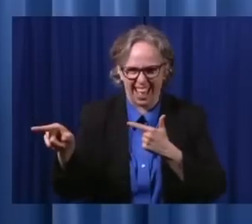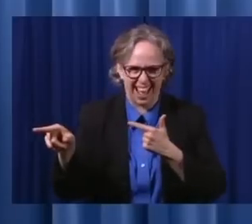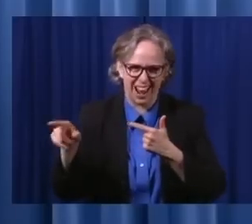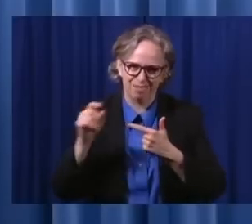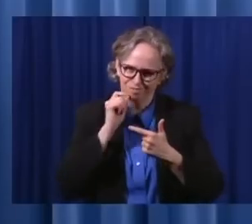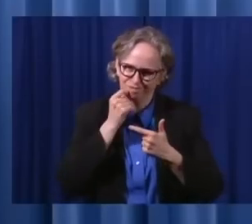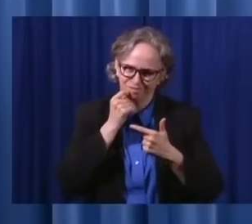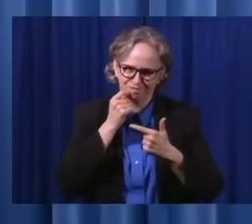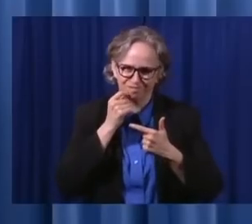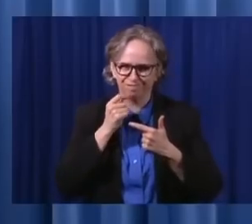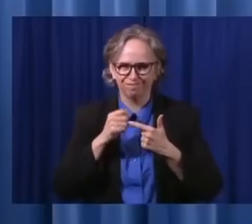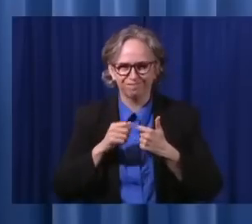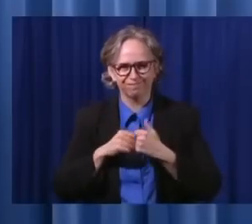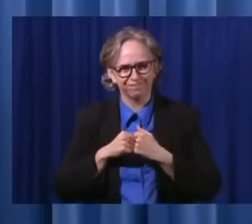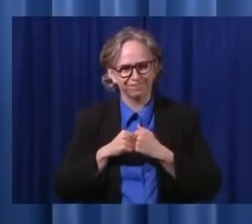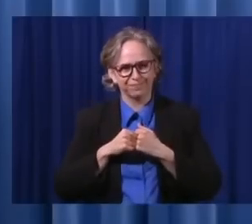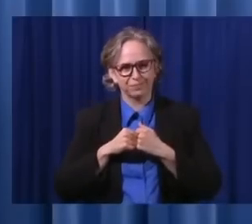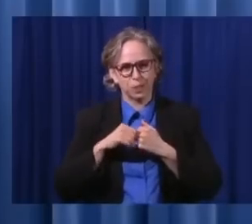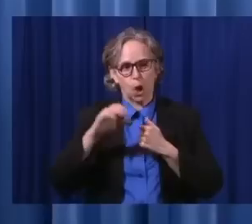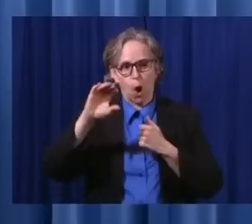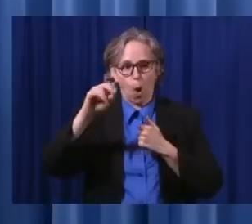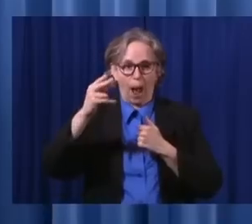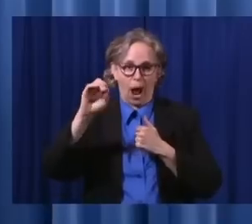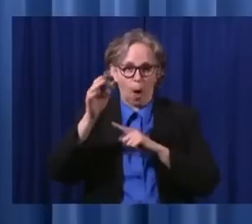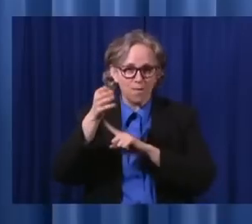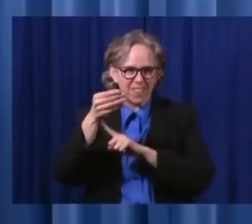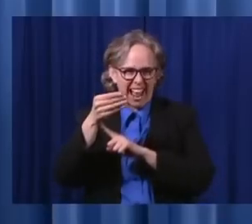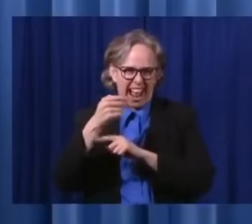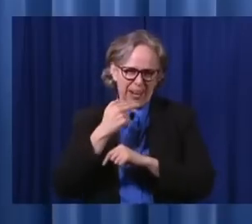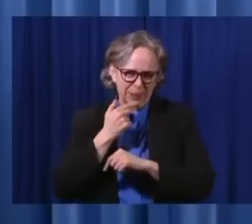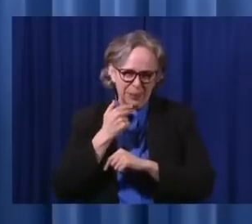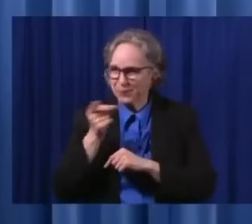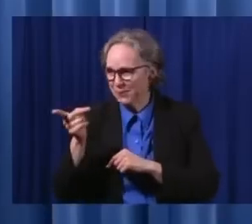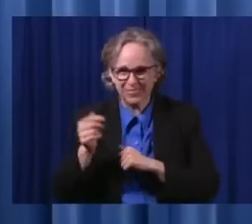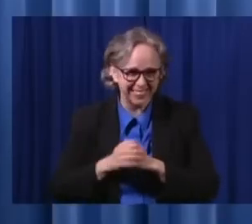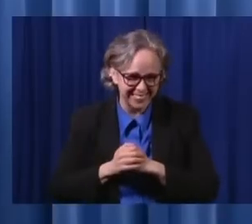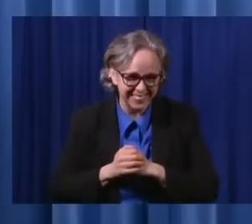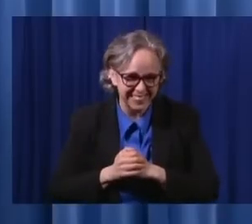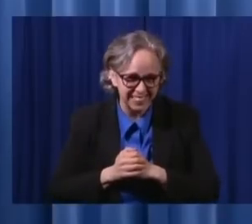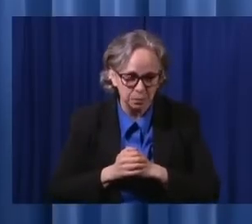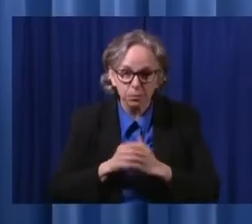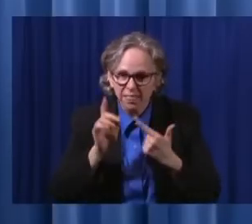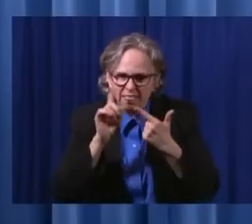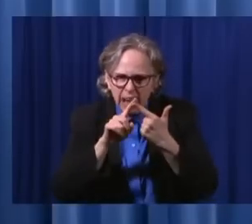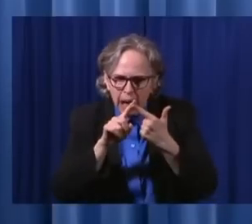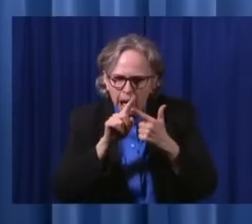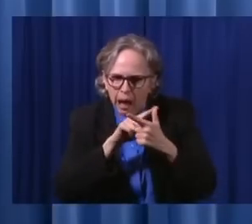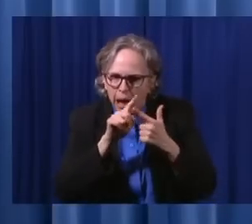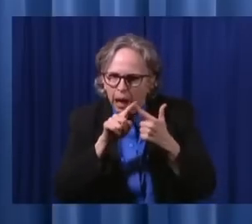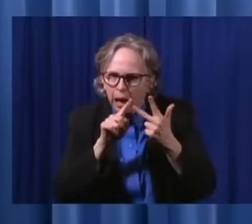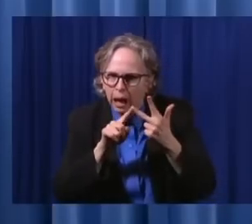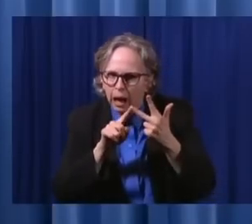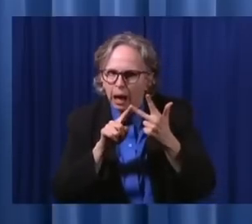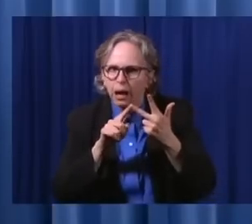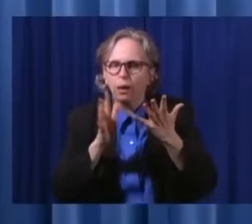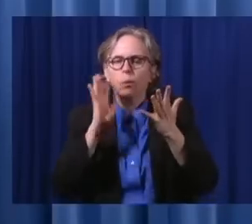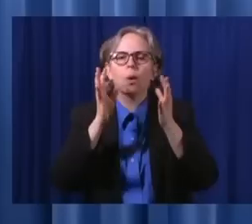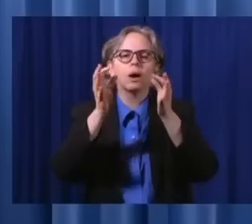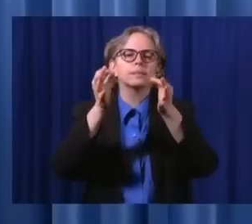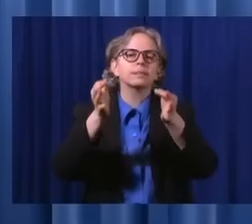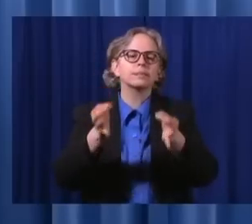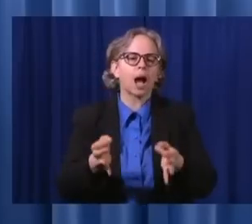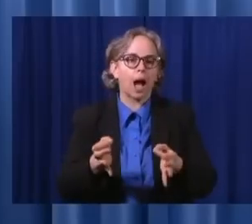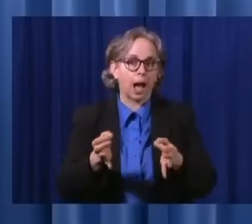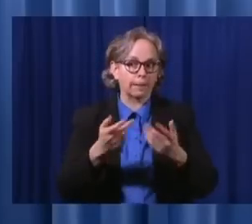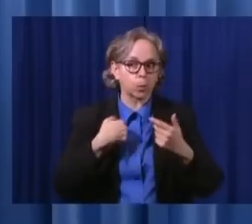But doing things like this is going to determine how well we do in the months